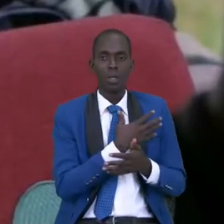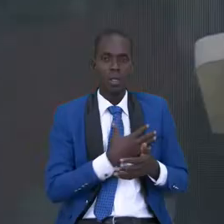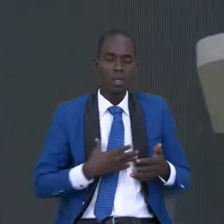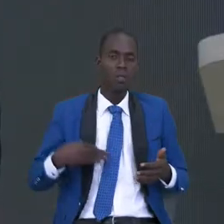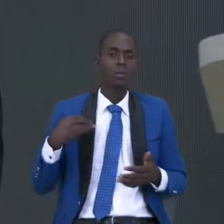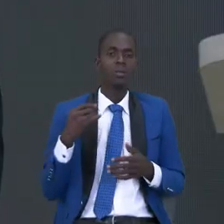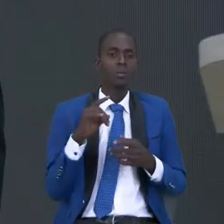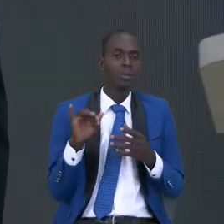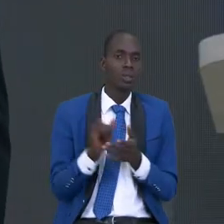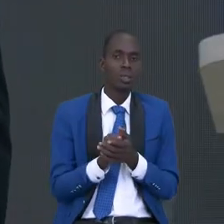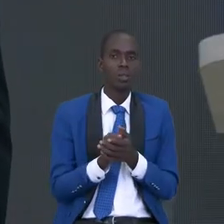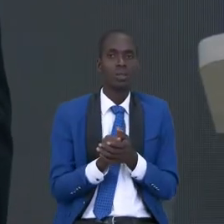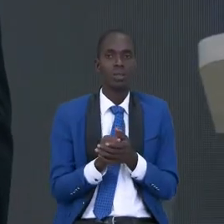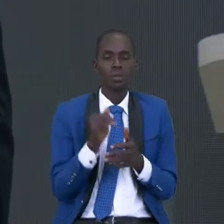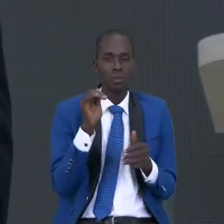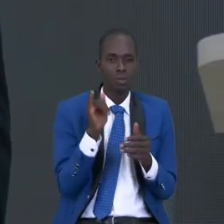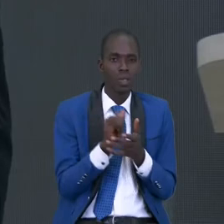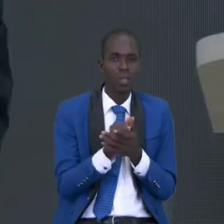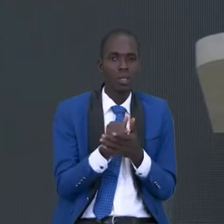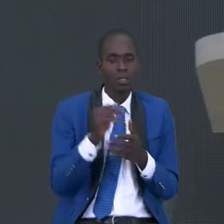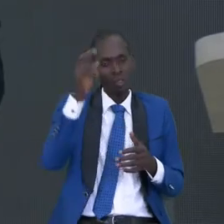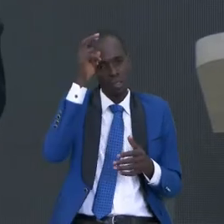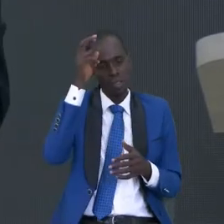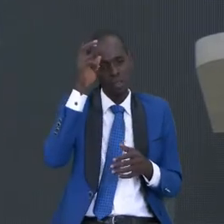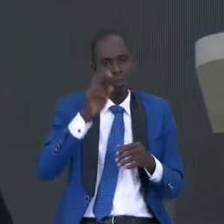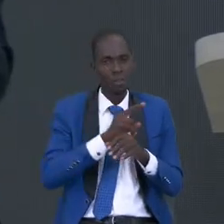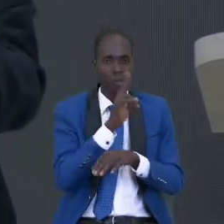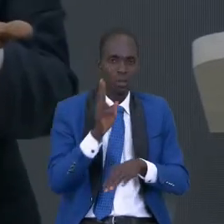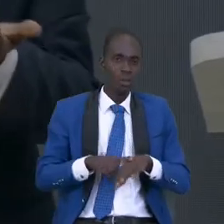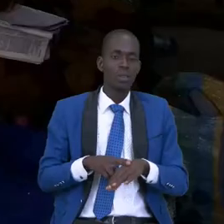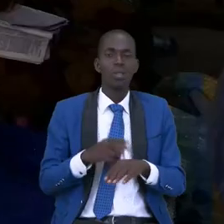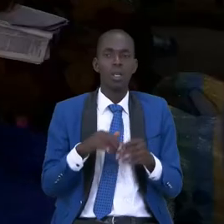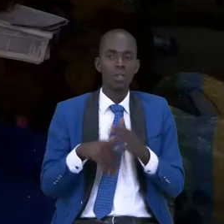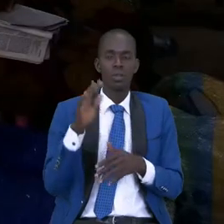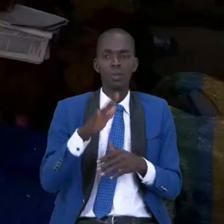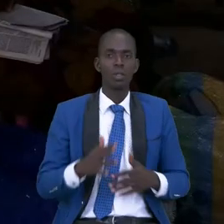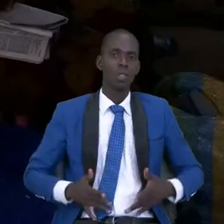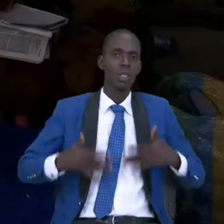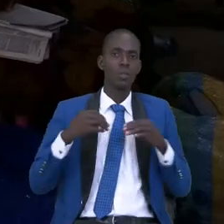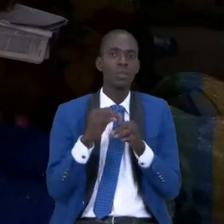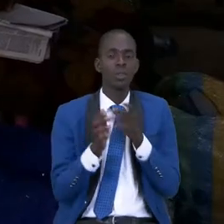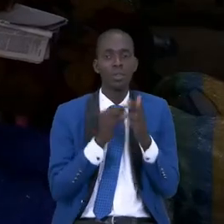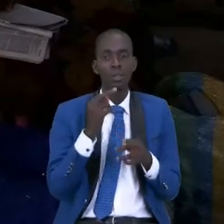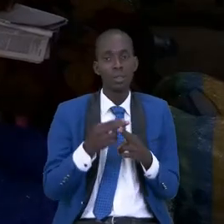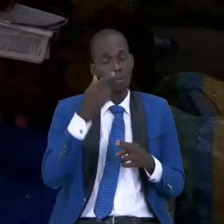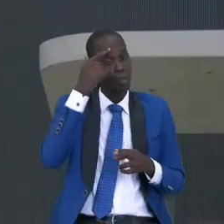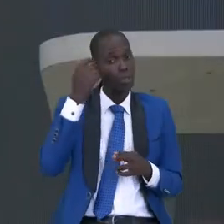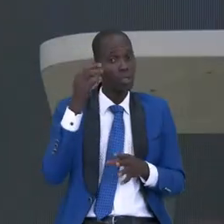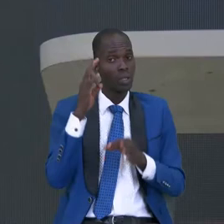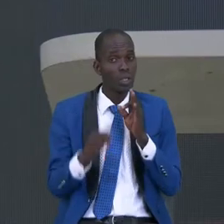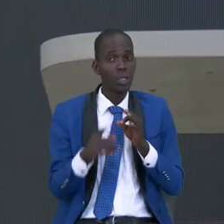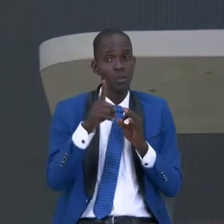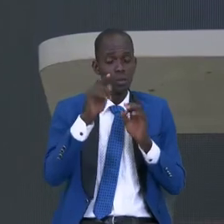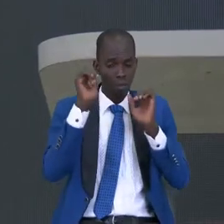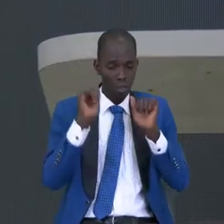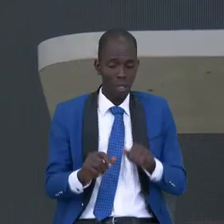that root, that Adamic nature from your life in Jesus' name. Because if thou canst